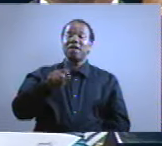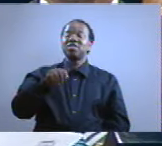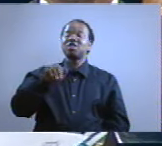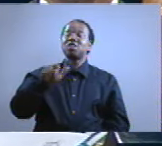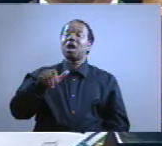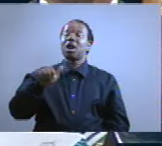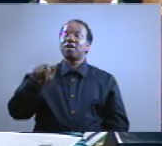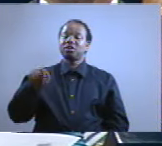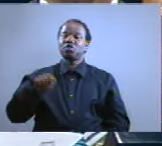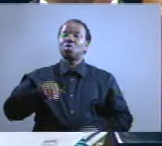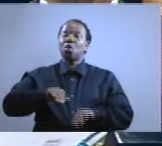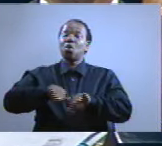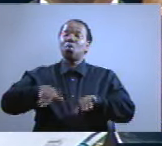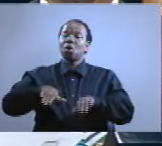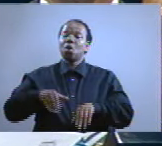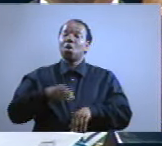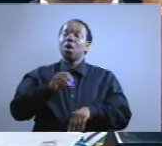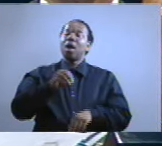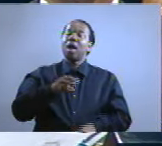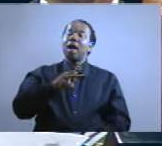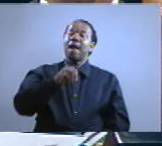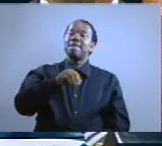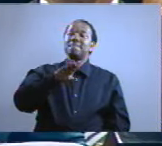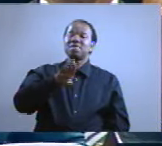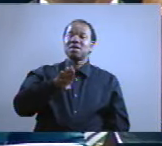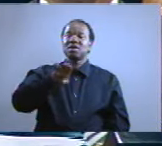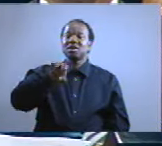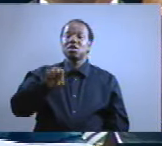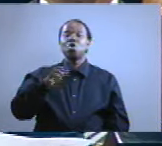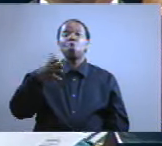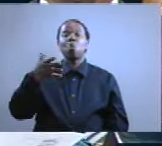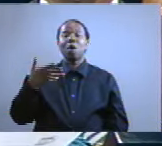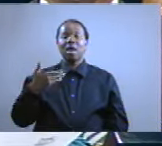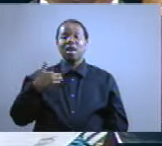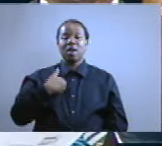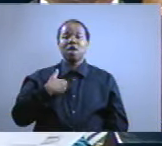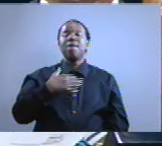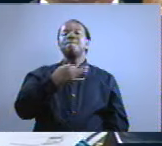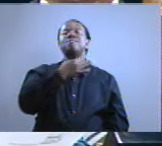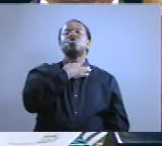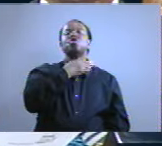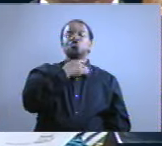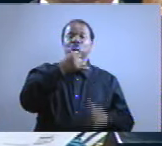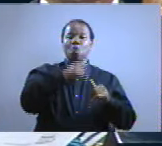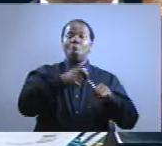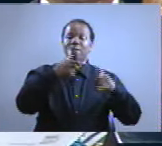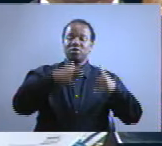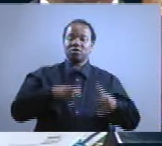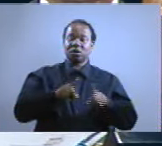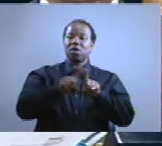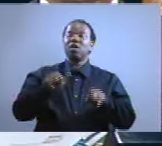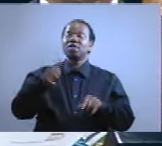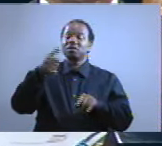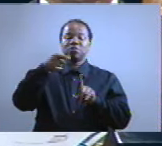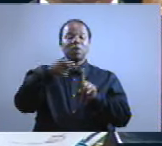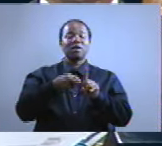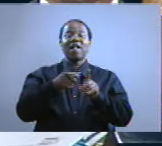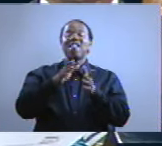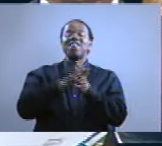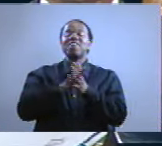honorary MBE from the British High Commission in Pretoria. Further notes that Detroit, who has won 13 gold and